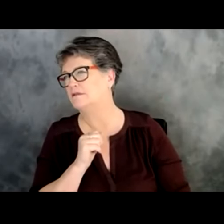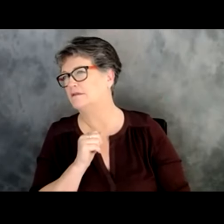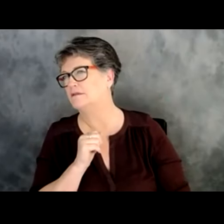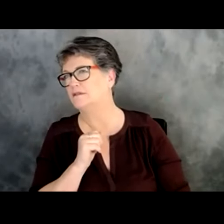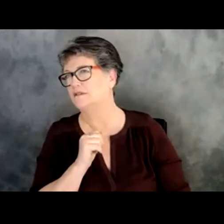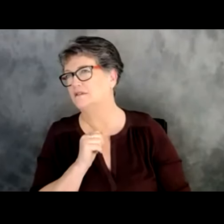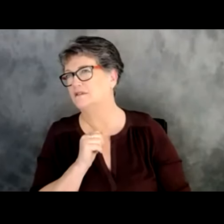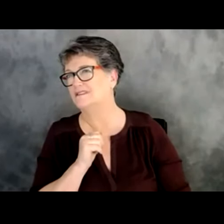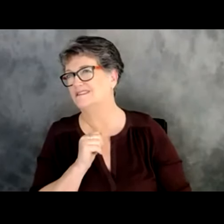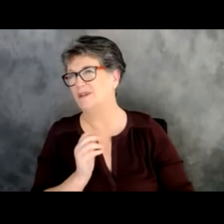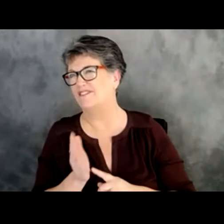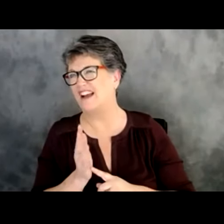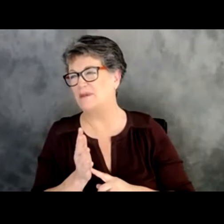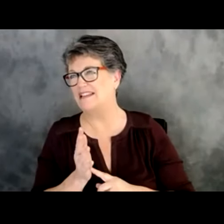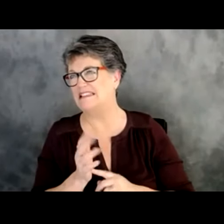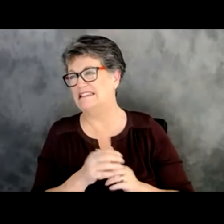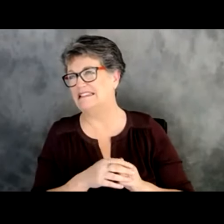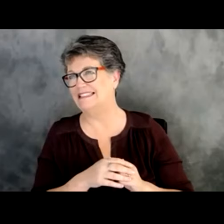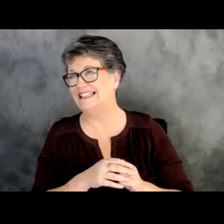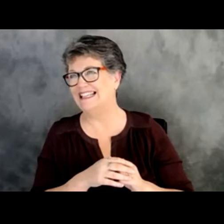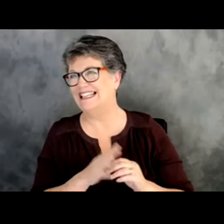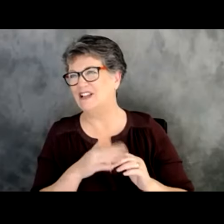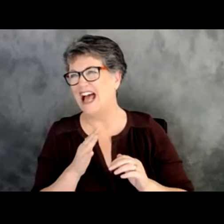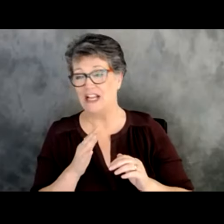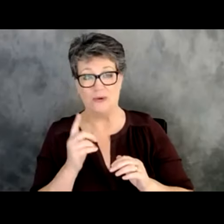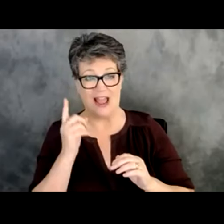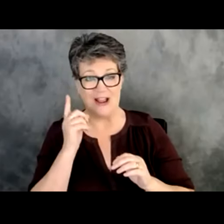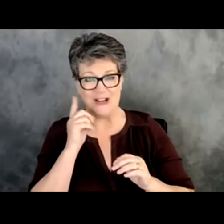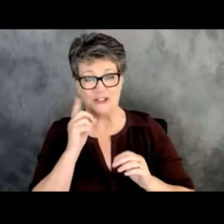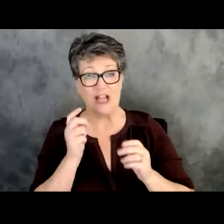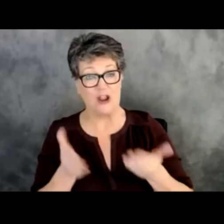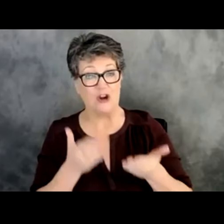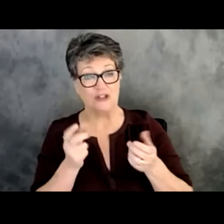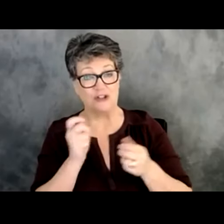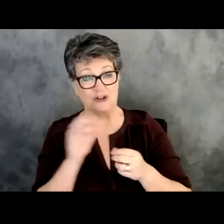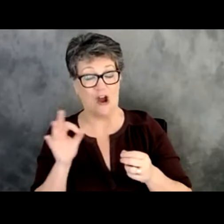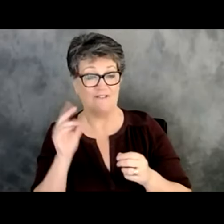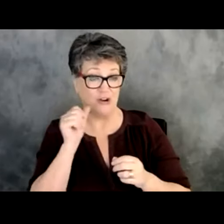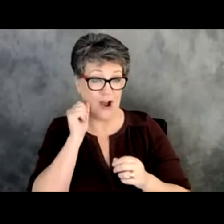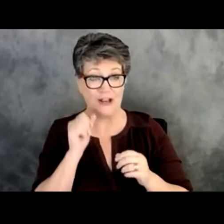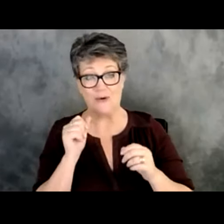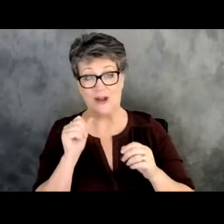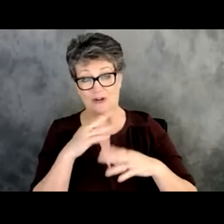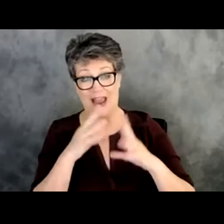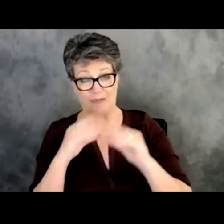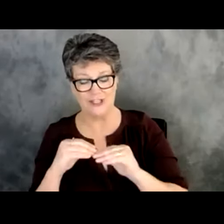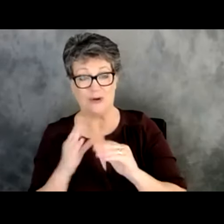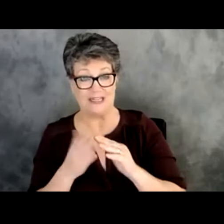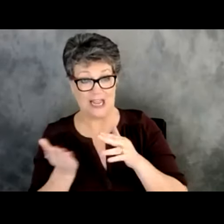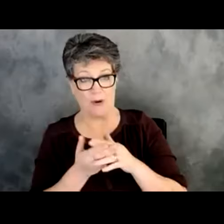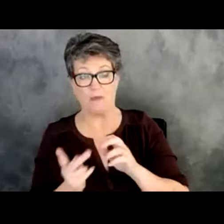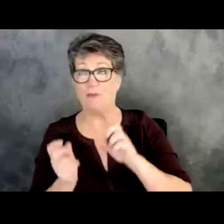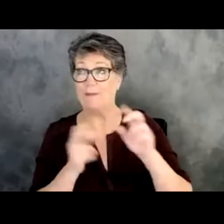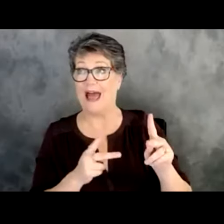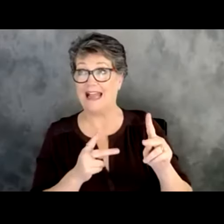need at least 5 minutes to take a break. So I encourage you to turn off your, at least your audio and your camera so you can take a break, and we'll be back